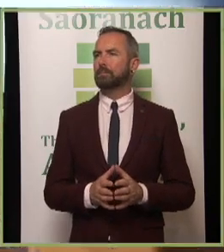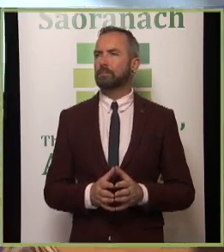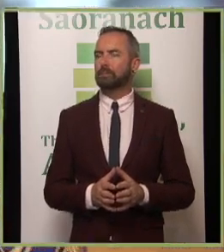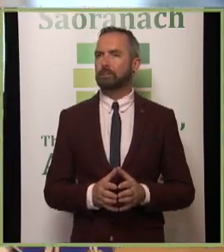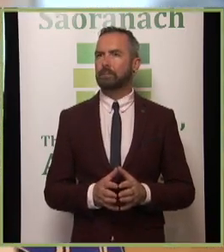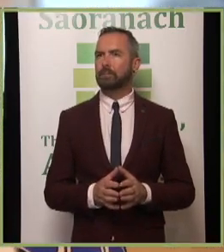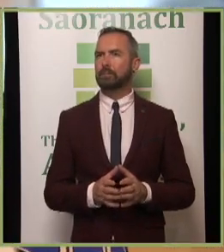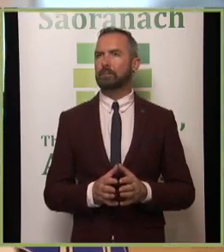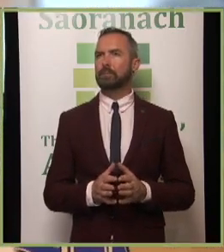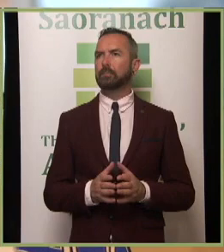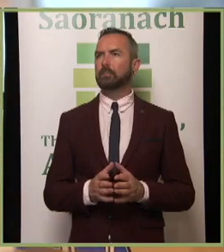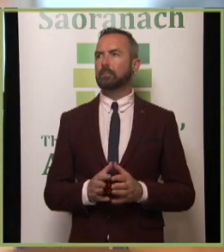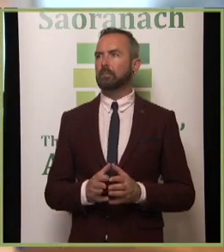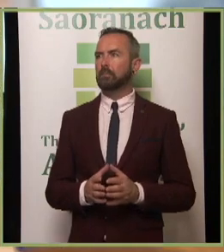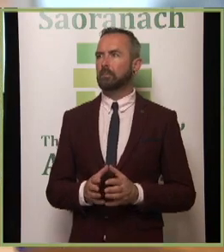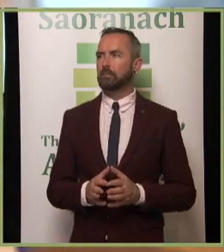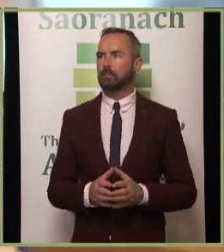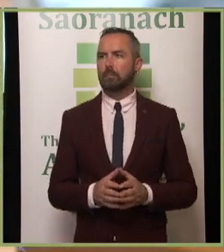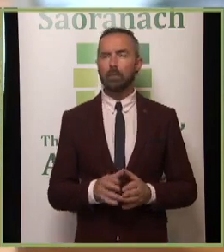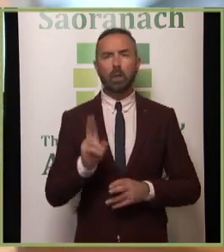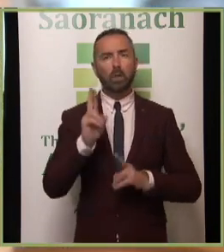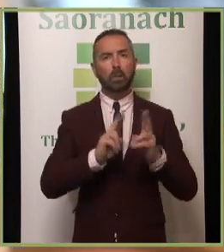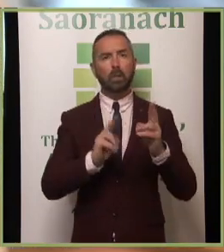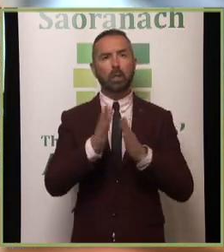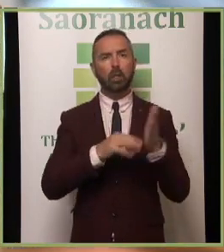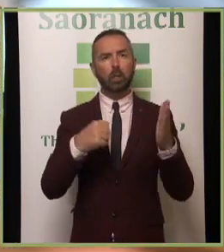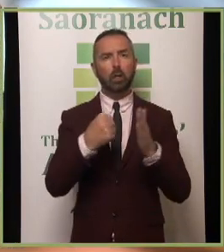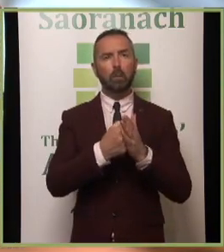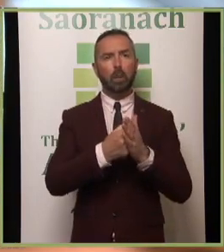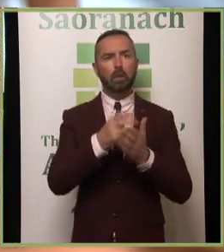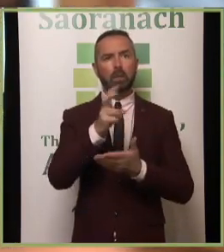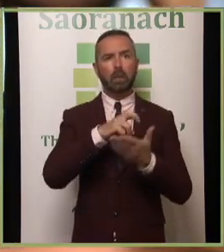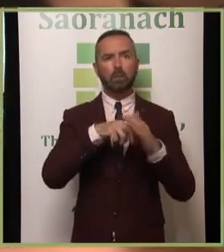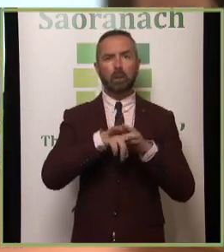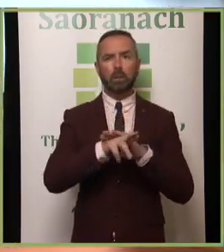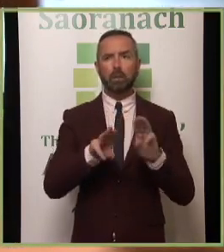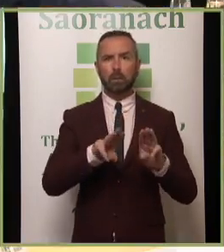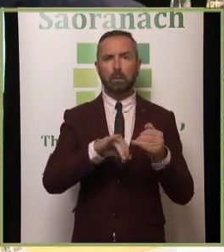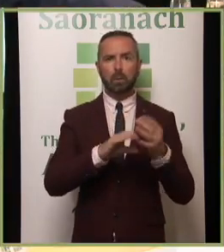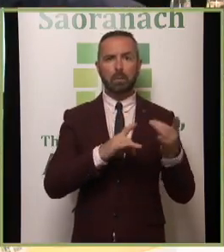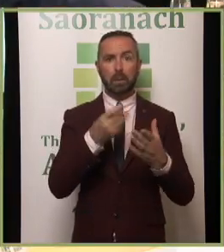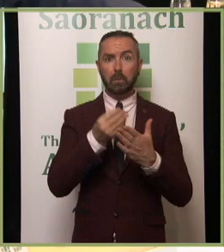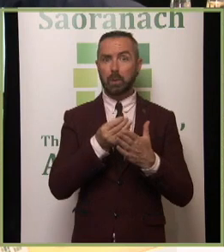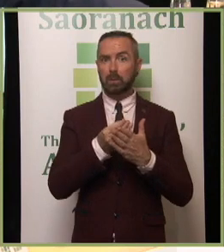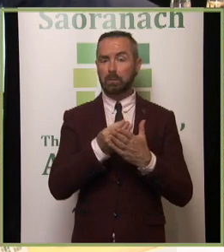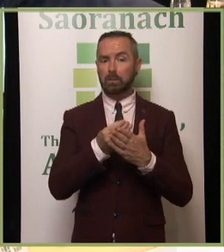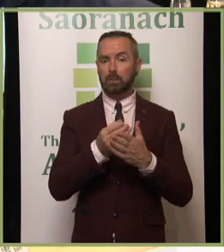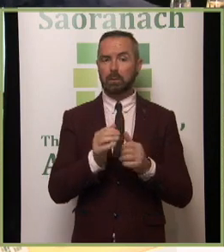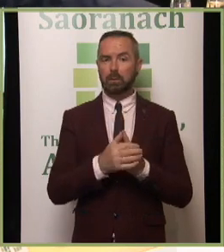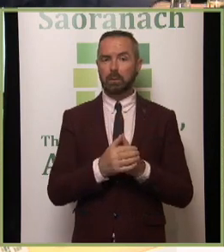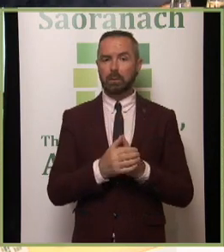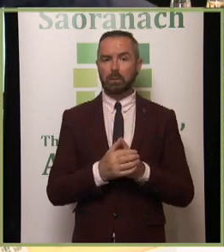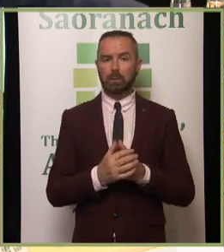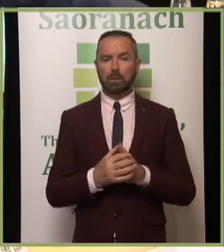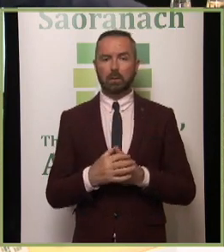Just would the intention be commercial contractors or not? Would that people are making money out of it, or I don't know. But then, of course, farmers